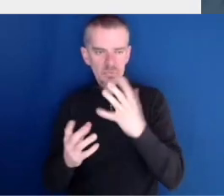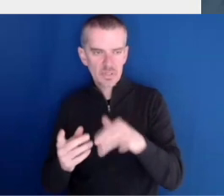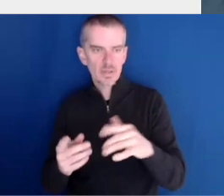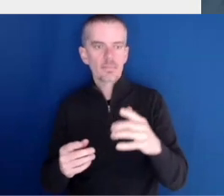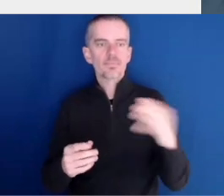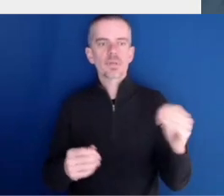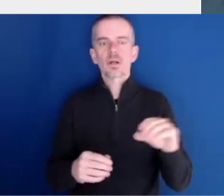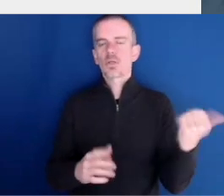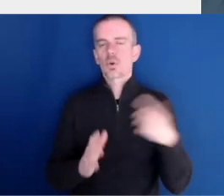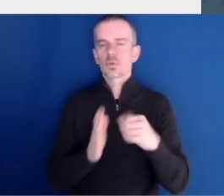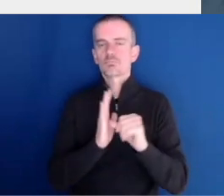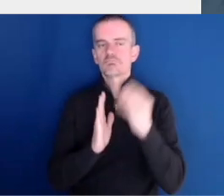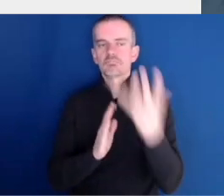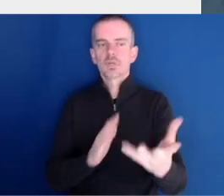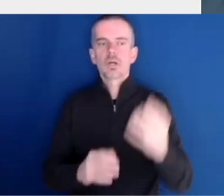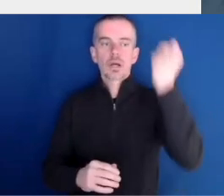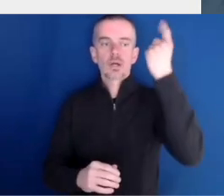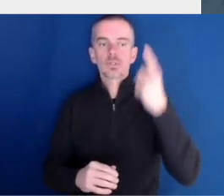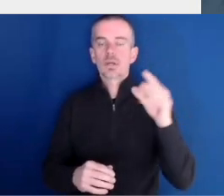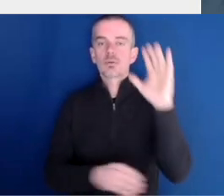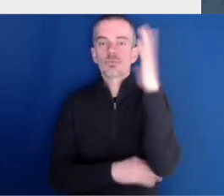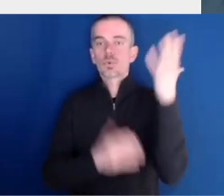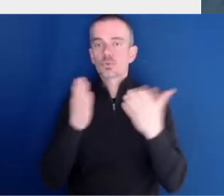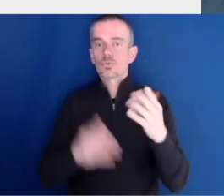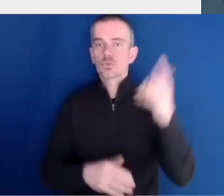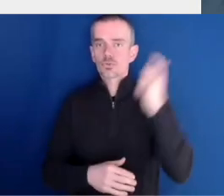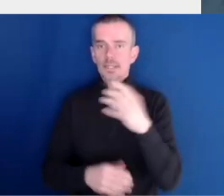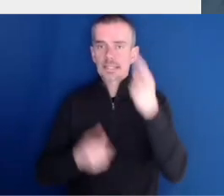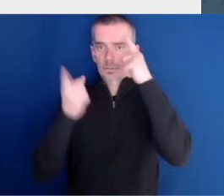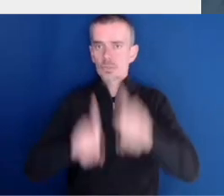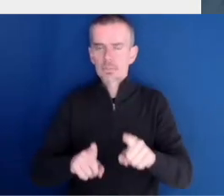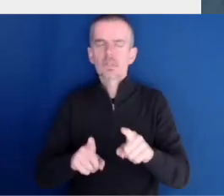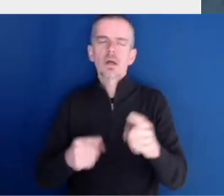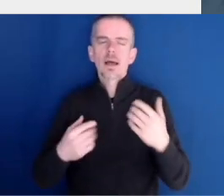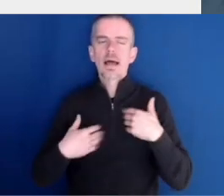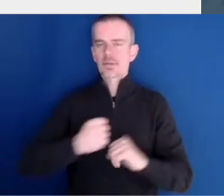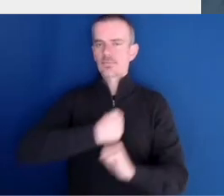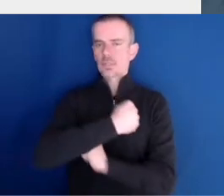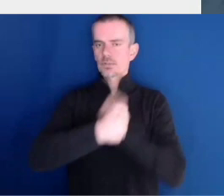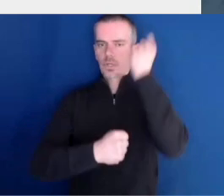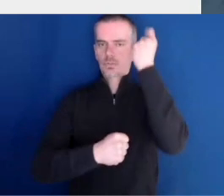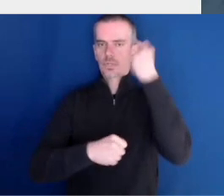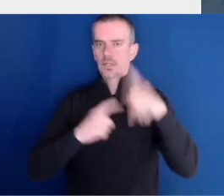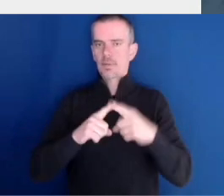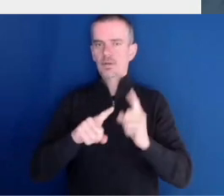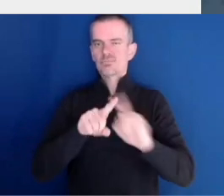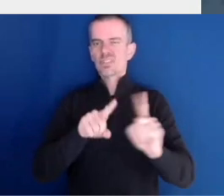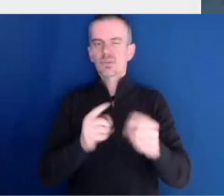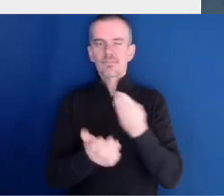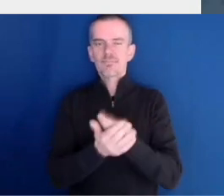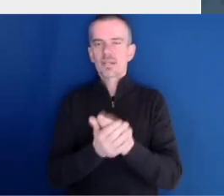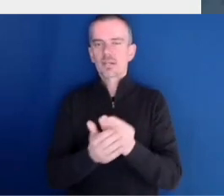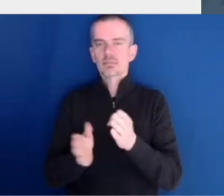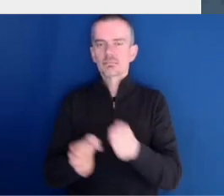was our Understanding Forest Service Grants and Agreements, just getting kind of a foundational understanding of these different funding tools.